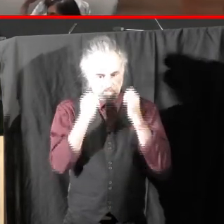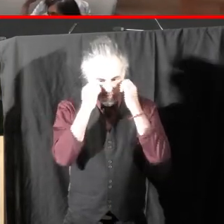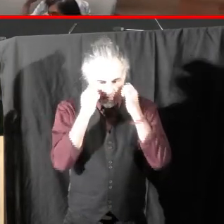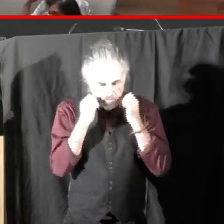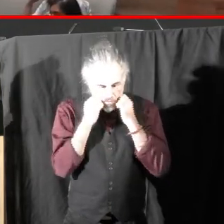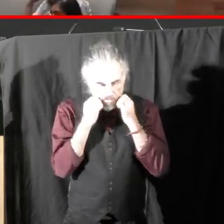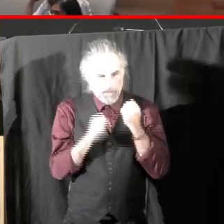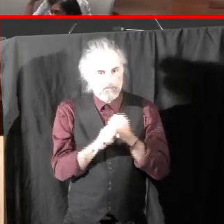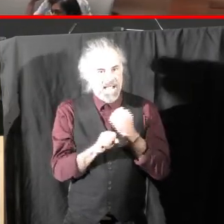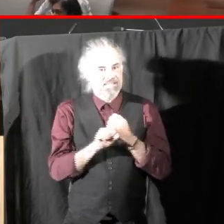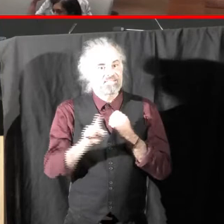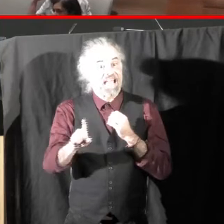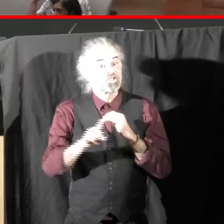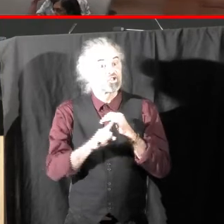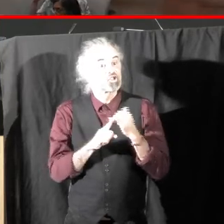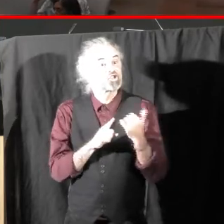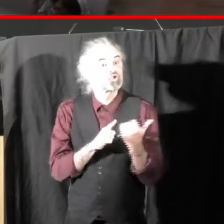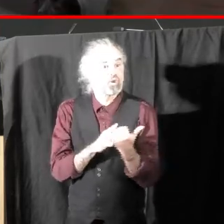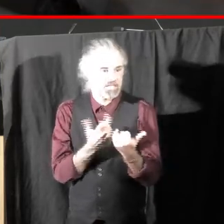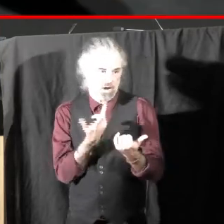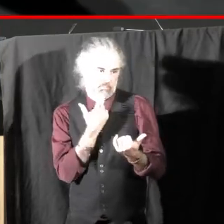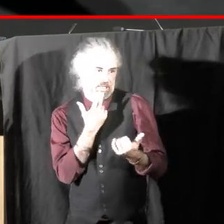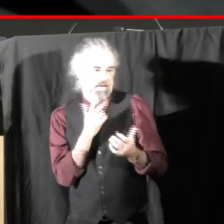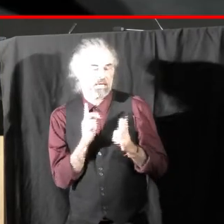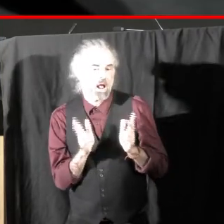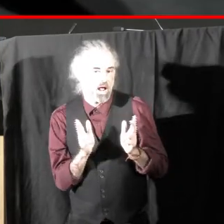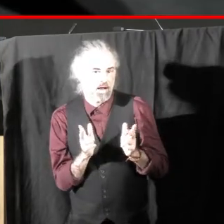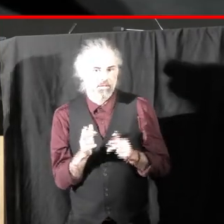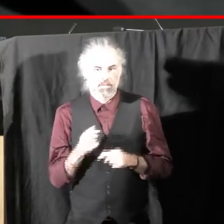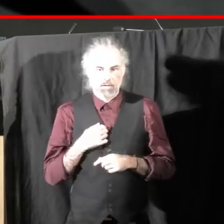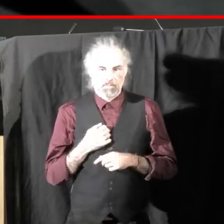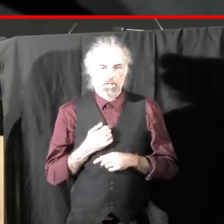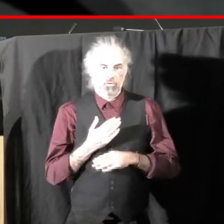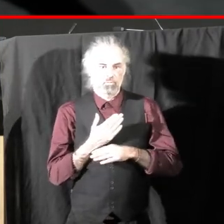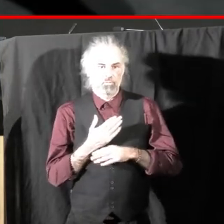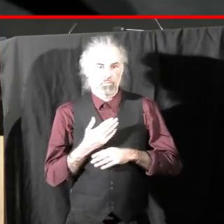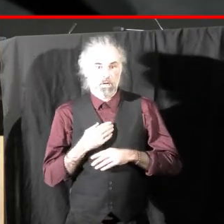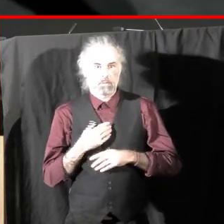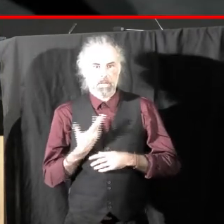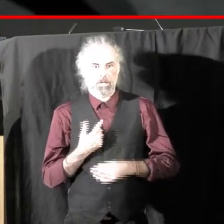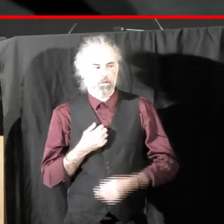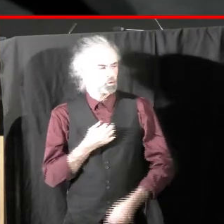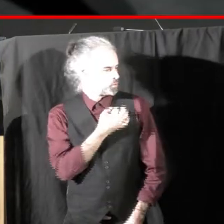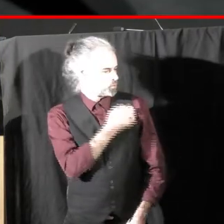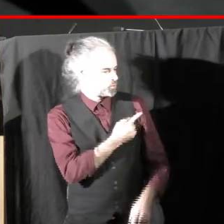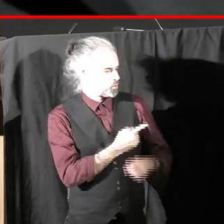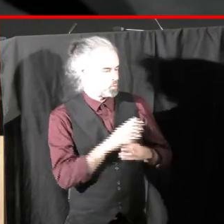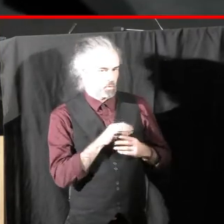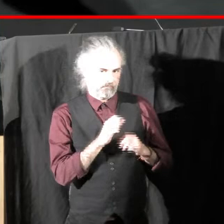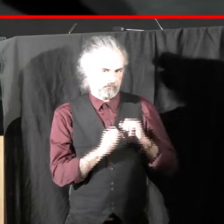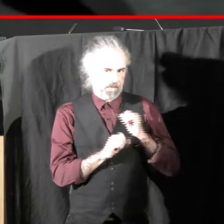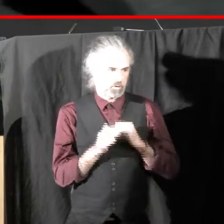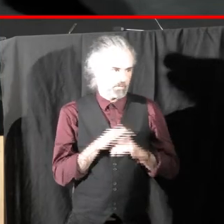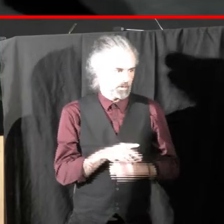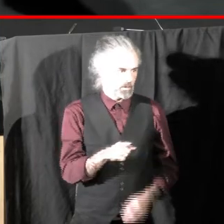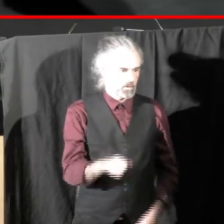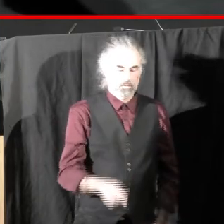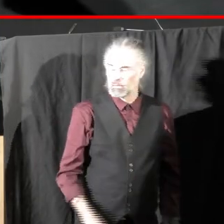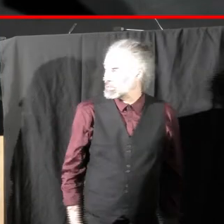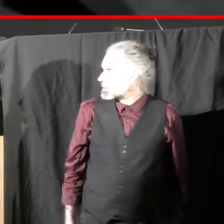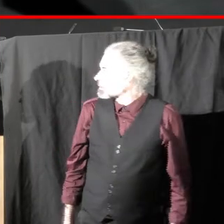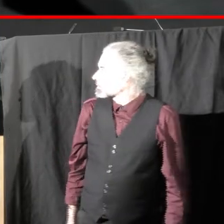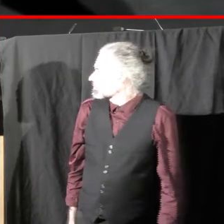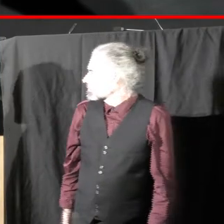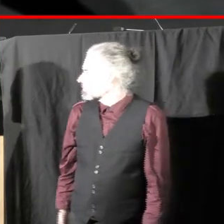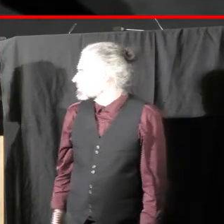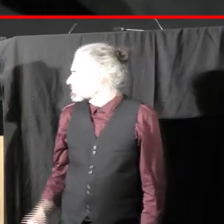recreate? Look, that would be a job for me to talk to the factory about, I guess. Okay, we've got maybe another question. Should have you talking to the